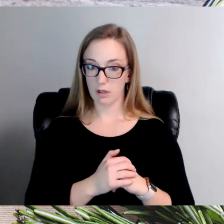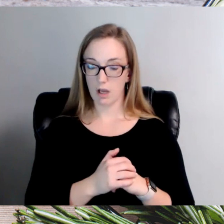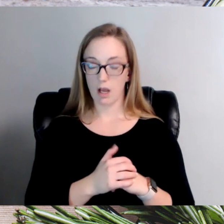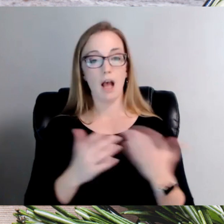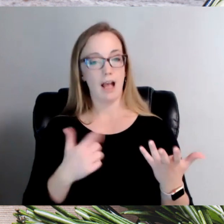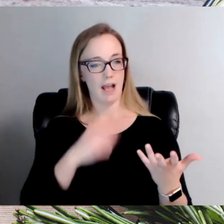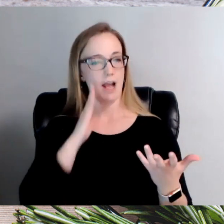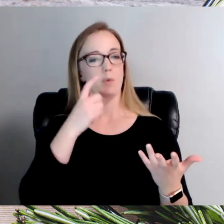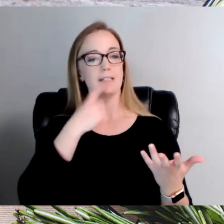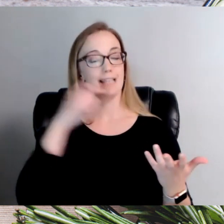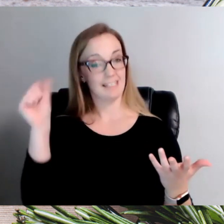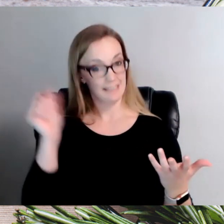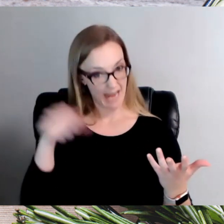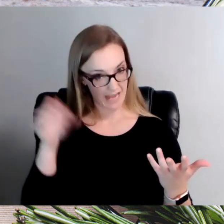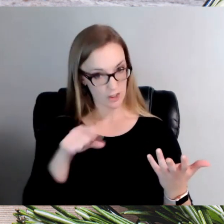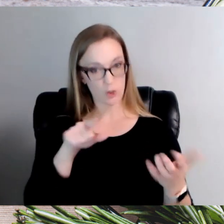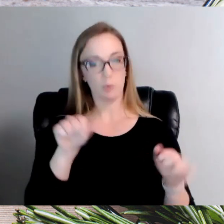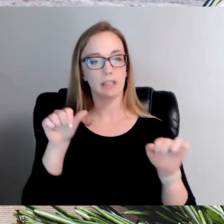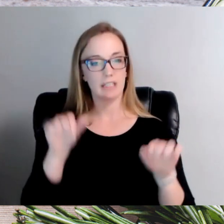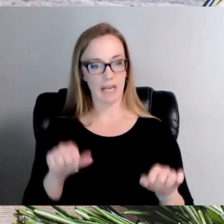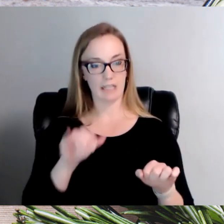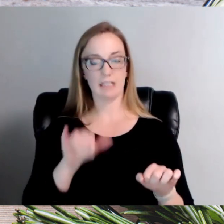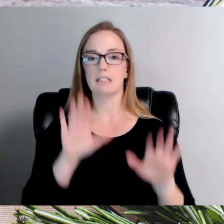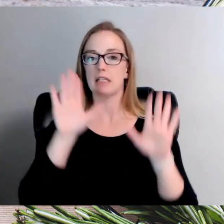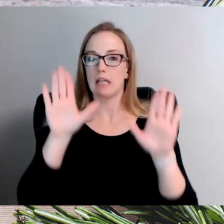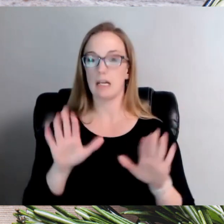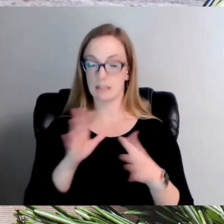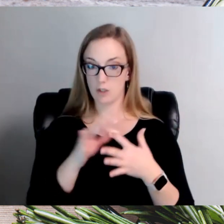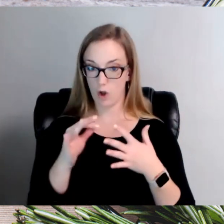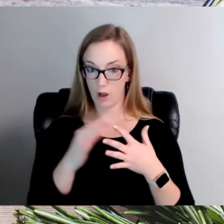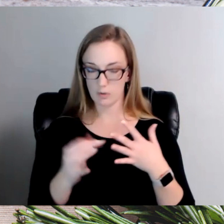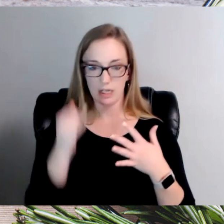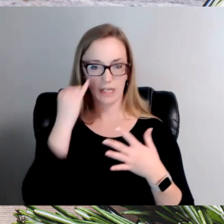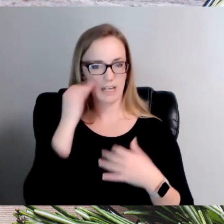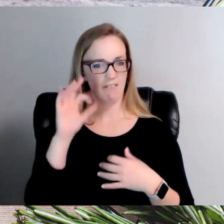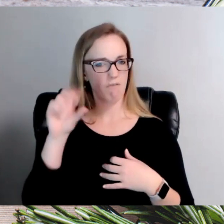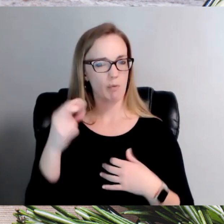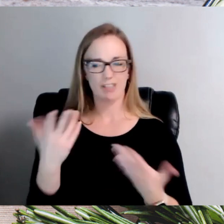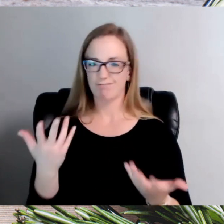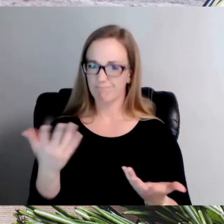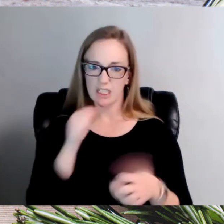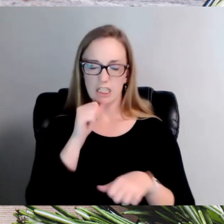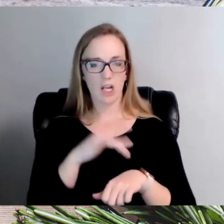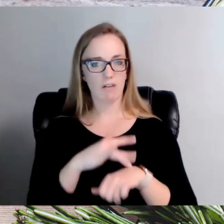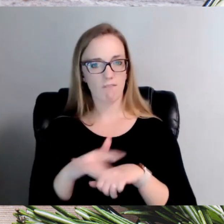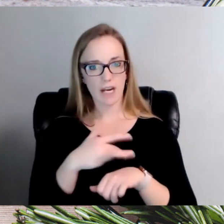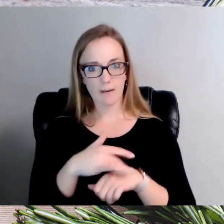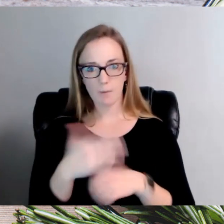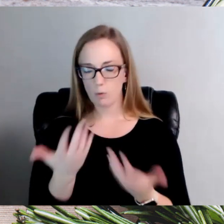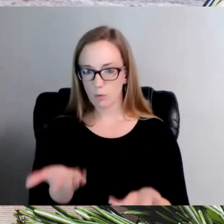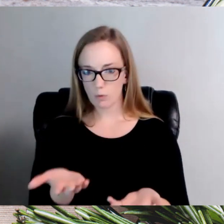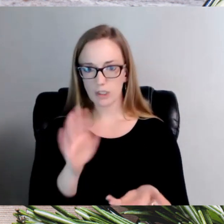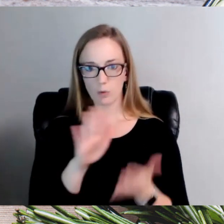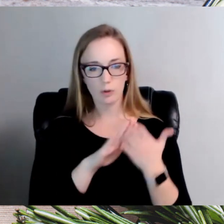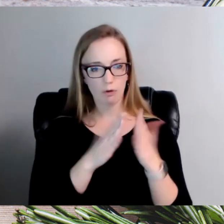Ashley, for all of that great information. You may be curious, how do I get this meal plan? How can I get all 3 of